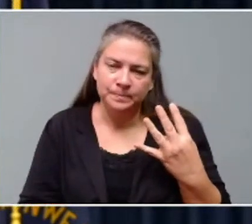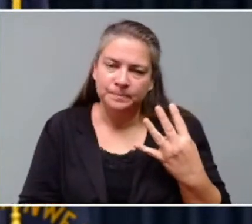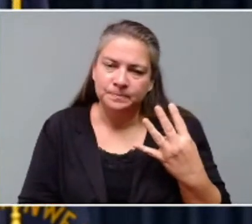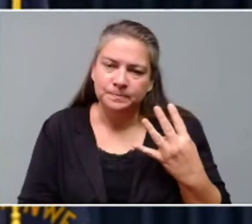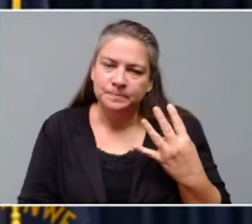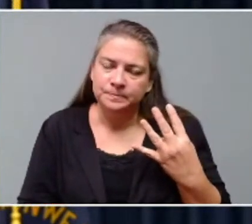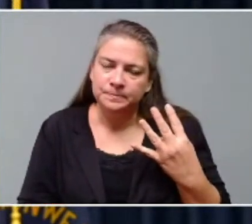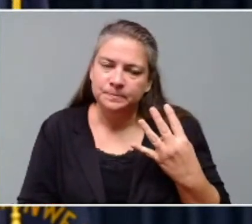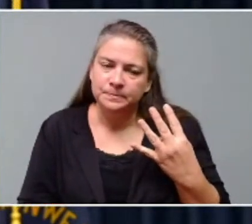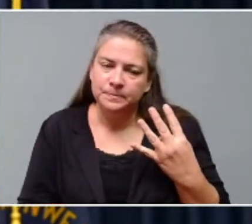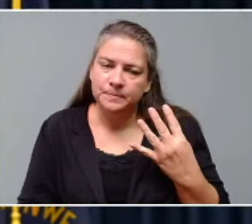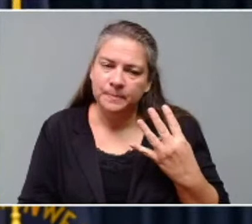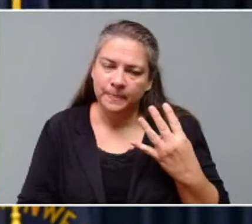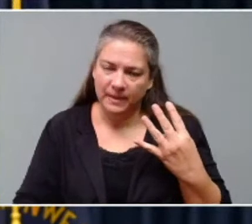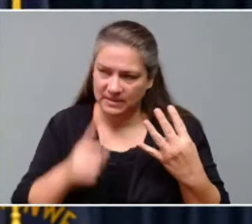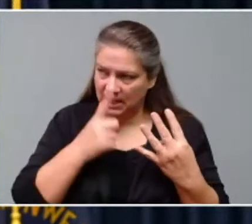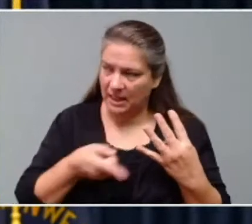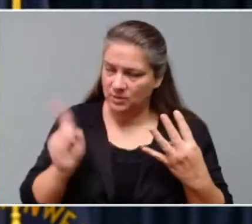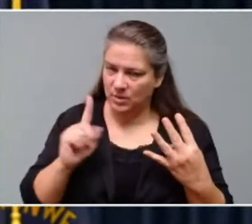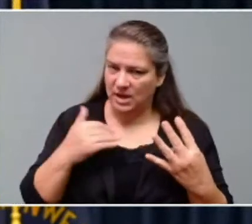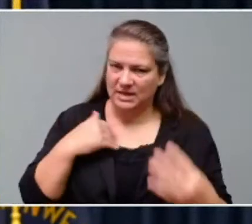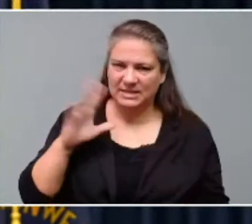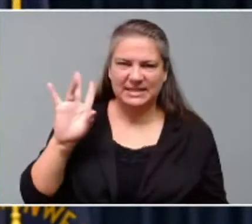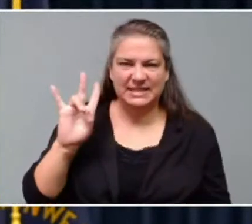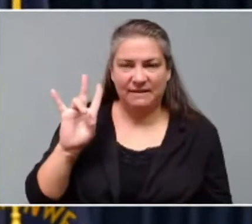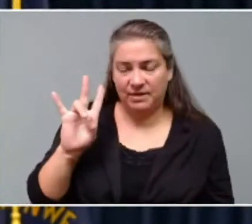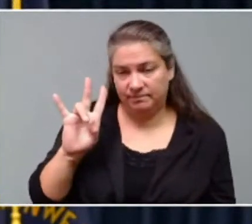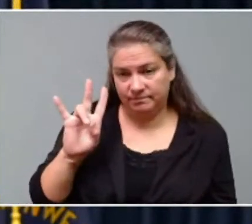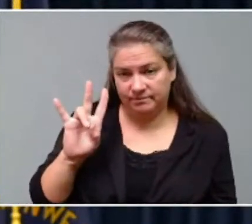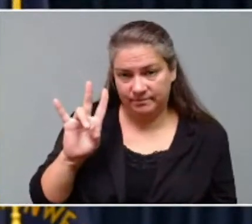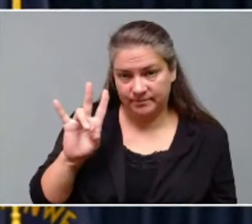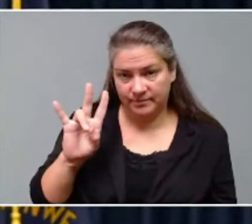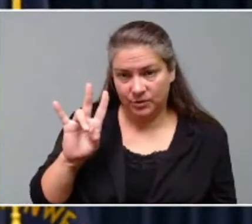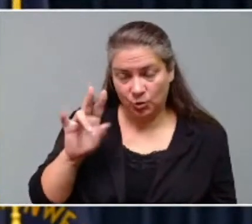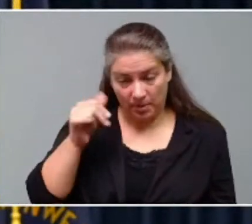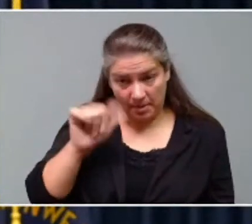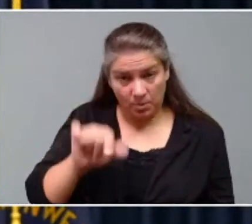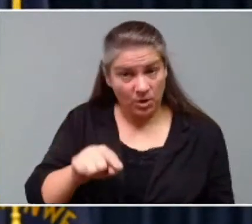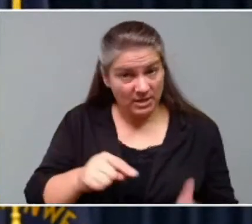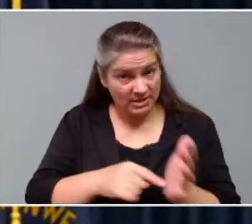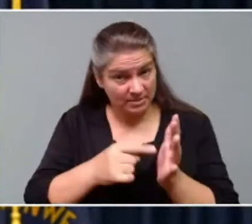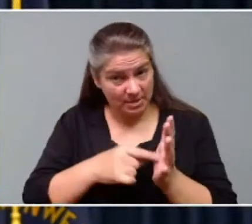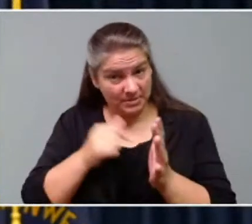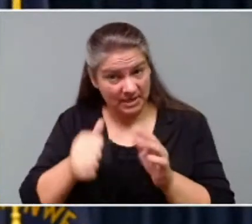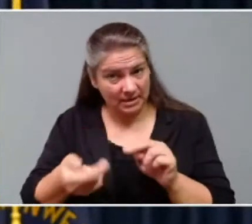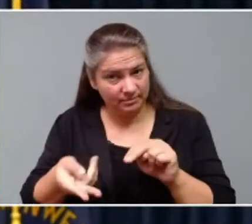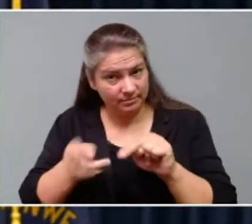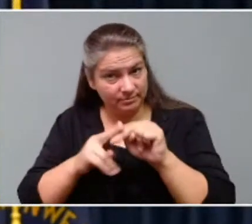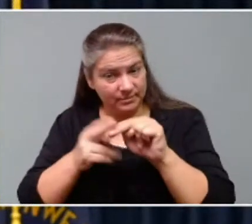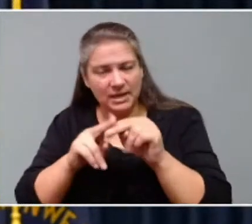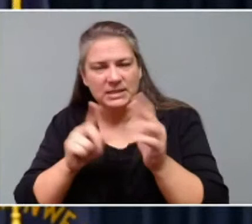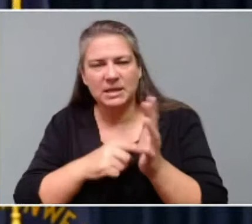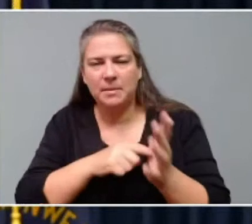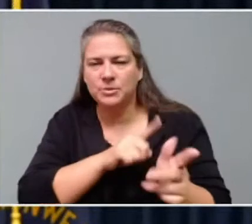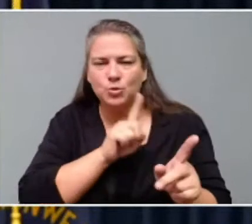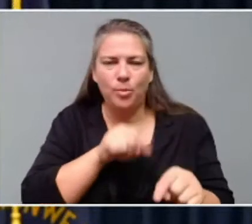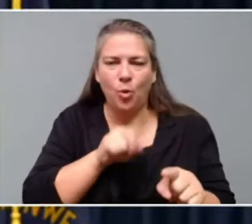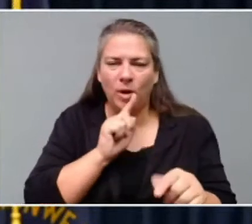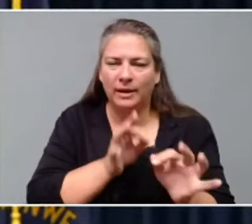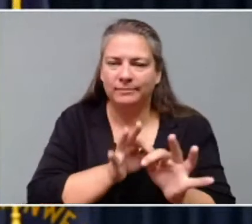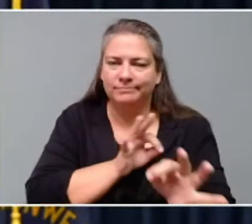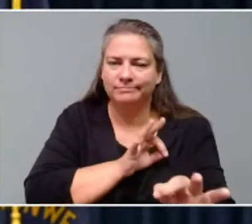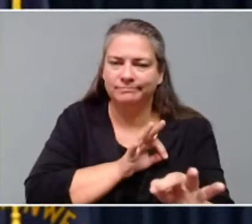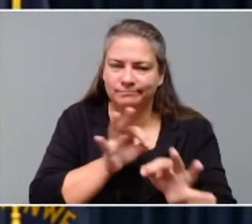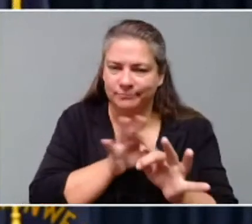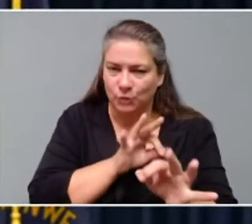see, at the end of last week, we had 7. So remember, sometimes this can also be reporting, and when it's coming in. At the end of last week,